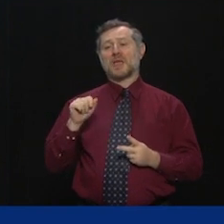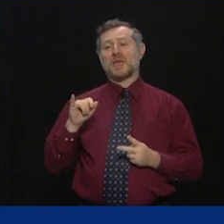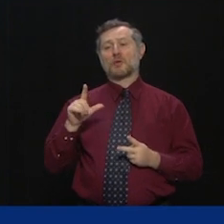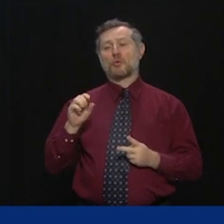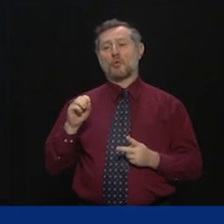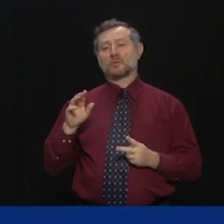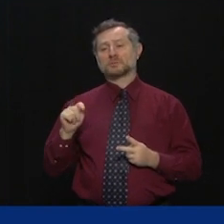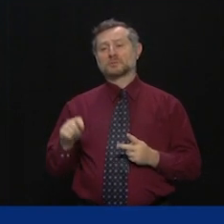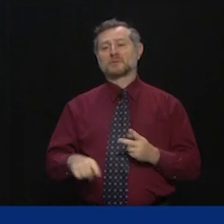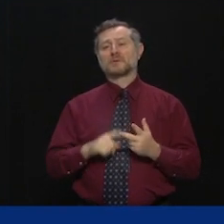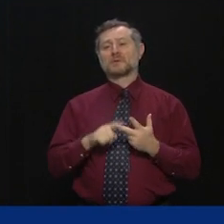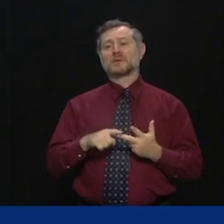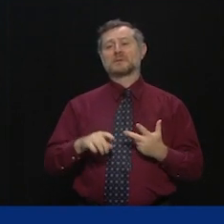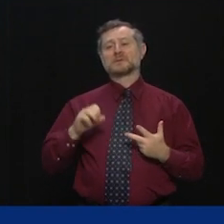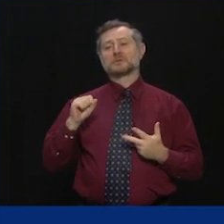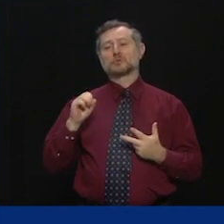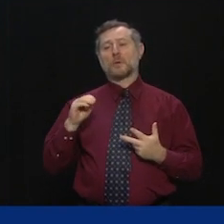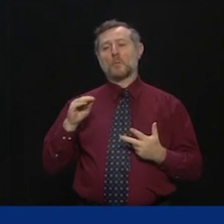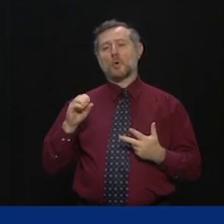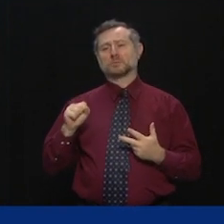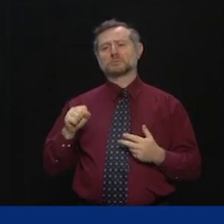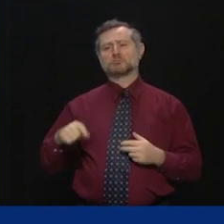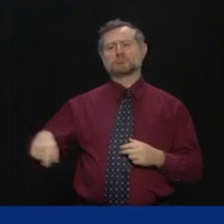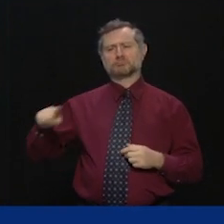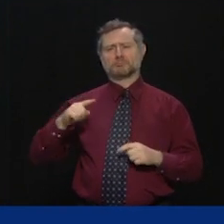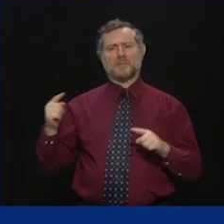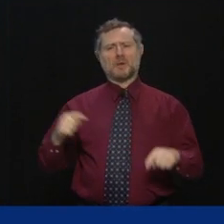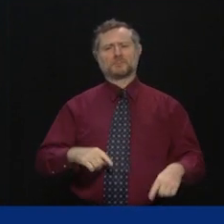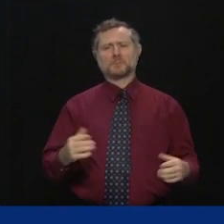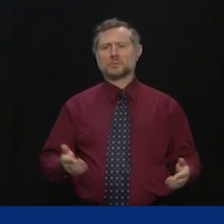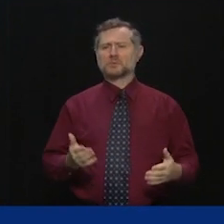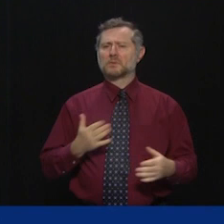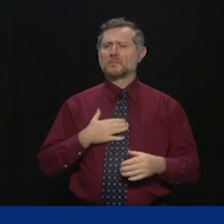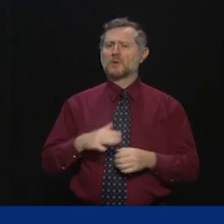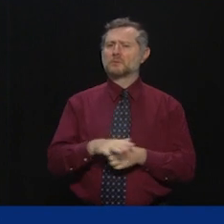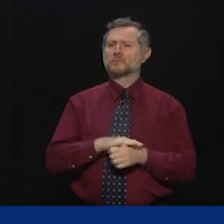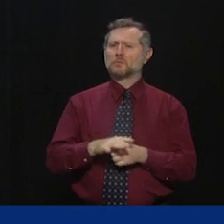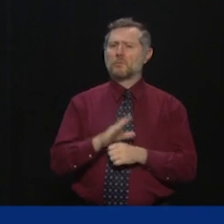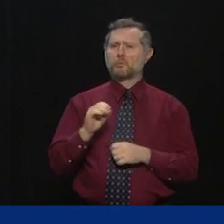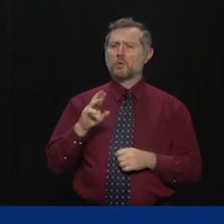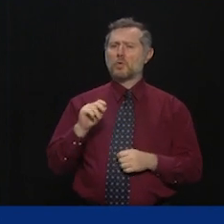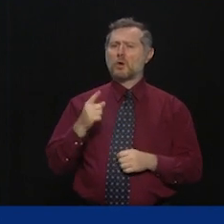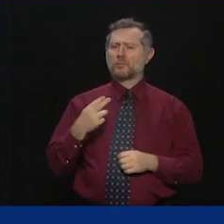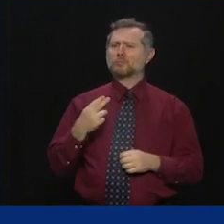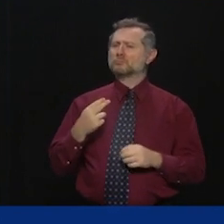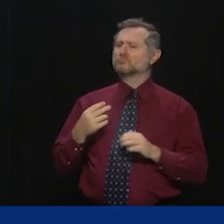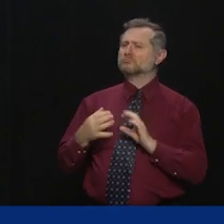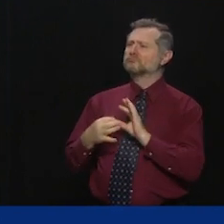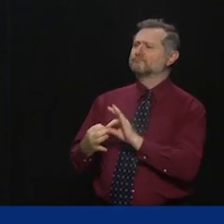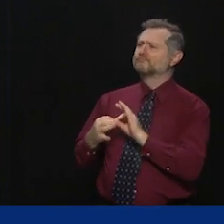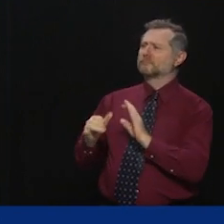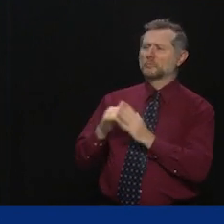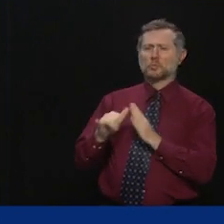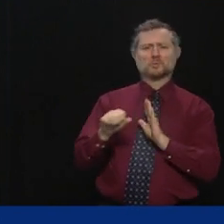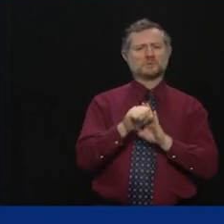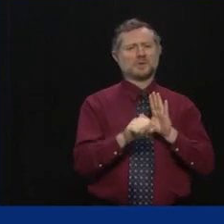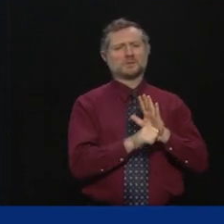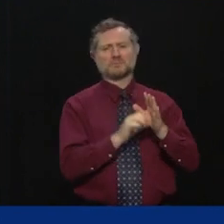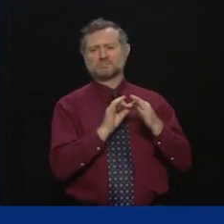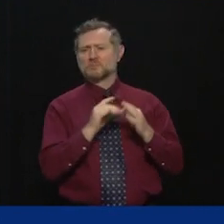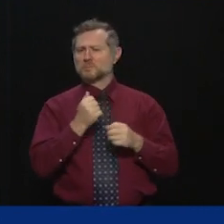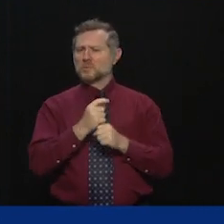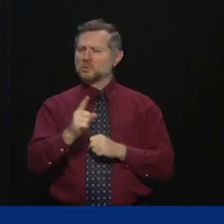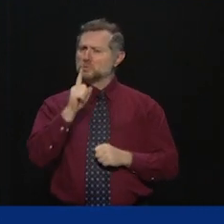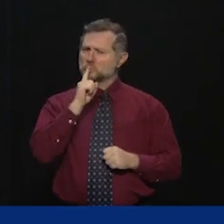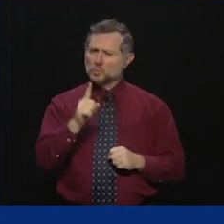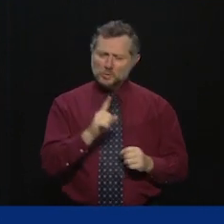able to come to our borough and coordinate with the state, make sure that we had testing, and make sure that that testing